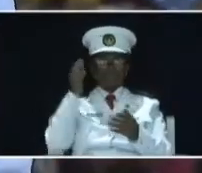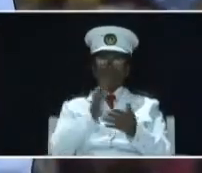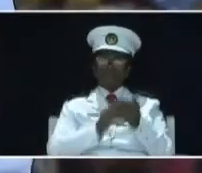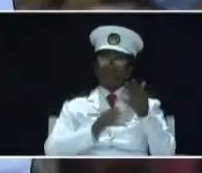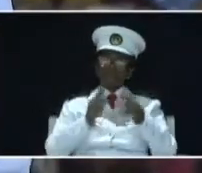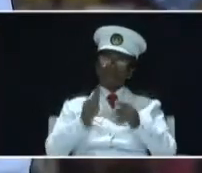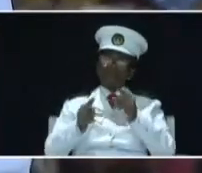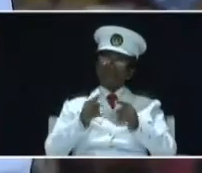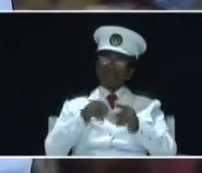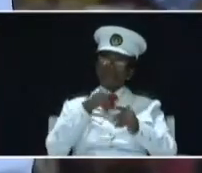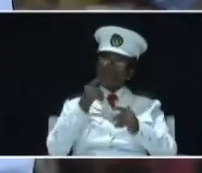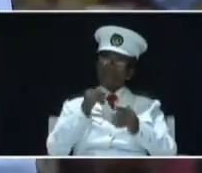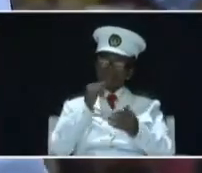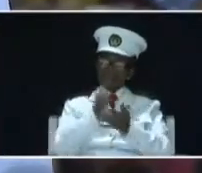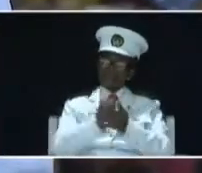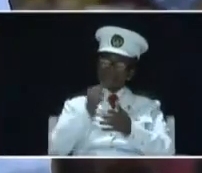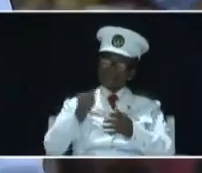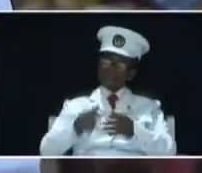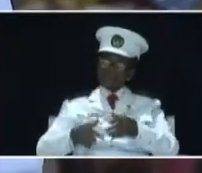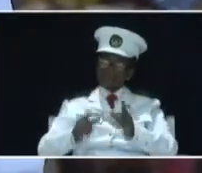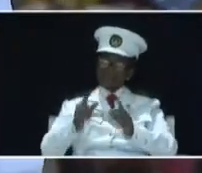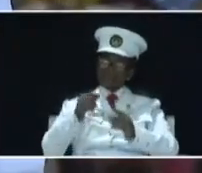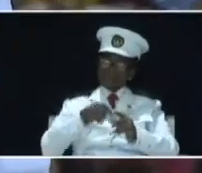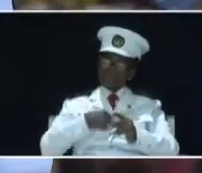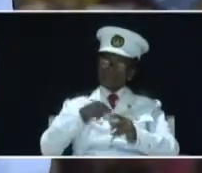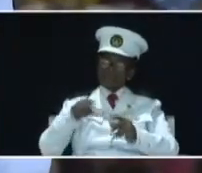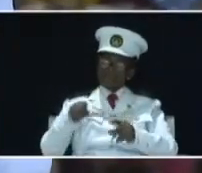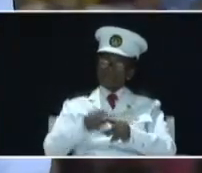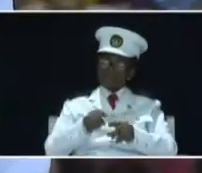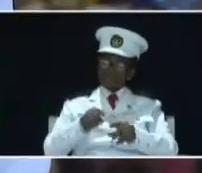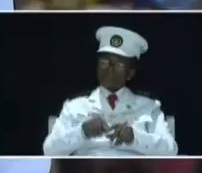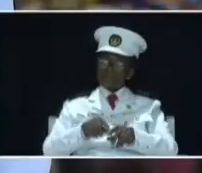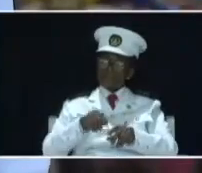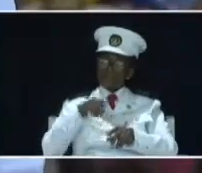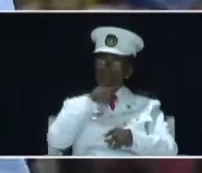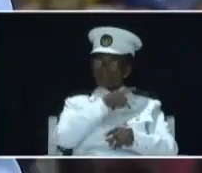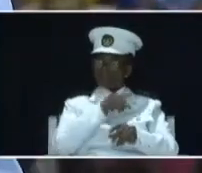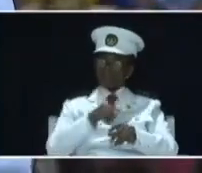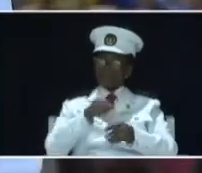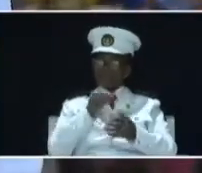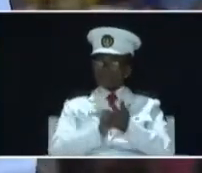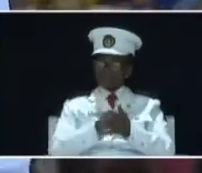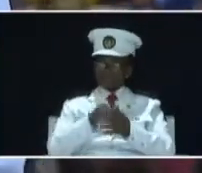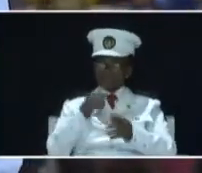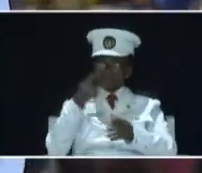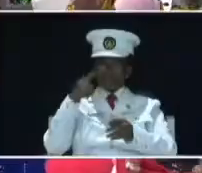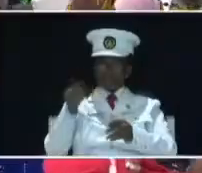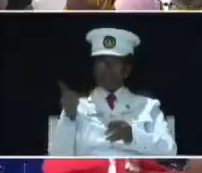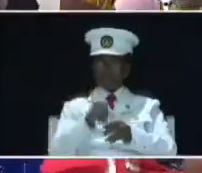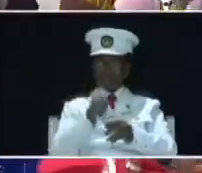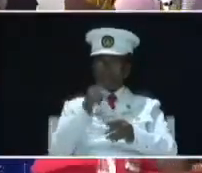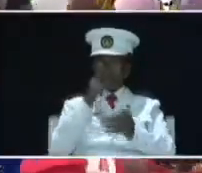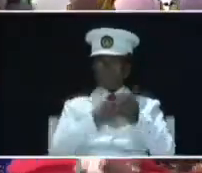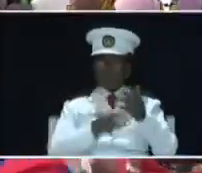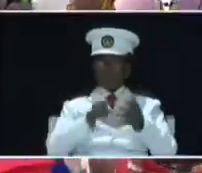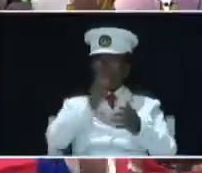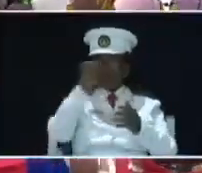that for you. I say, whatever crisis may be in your family will be over tonight.